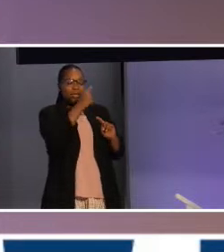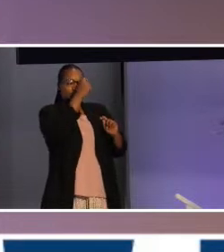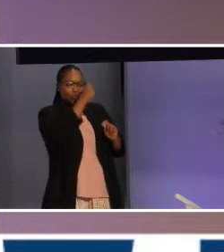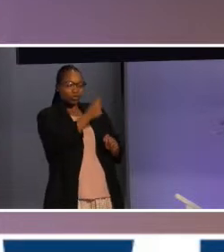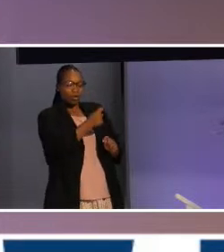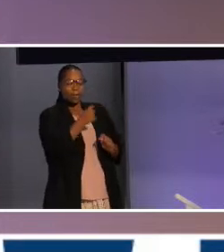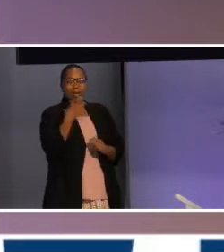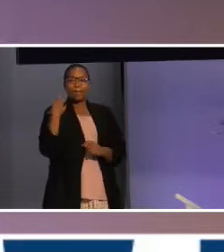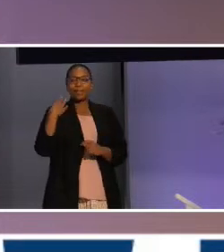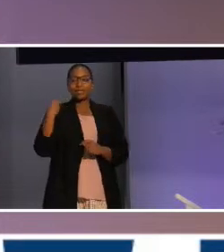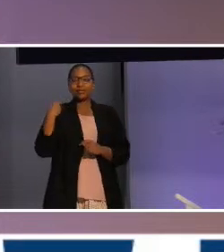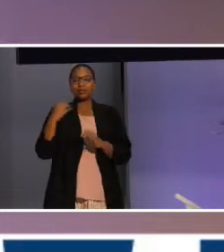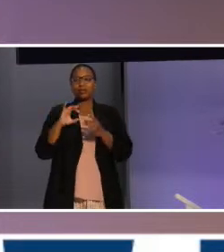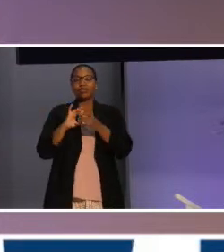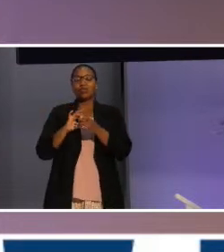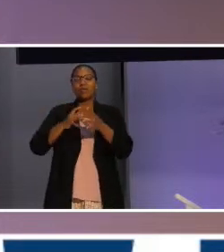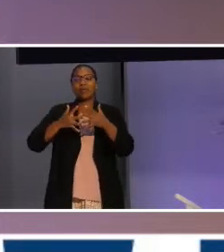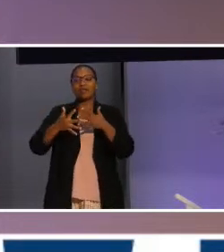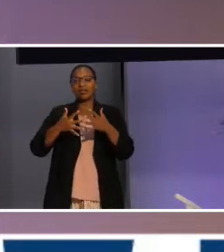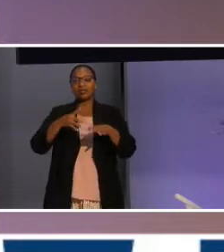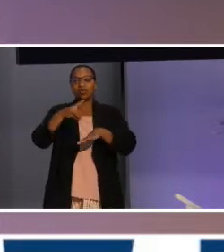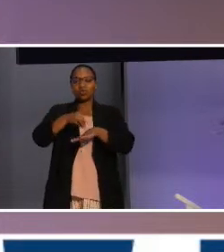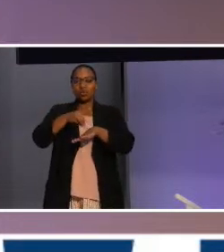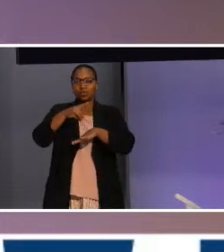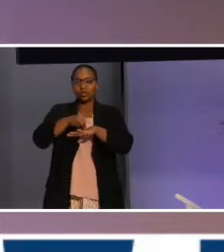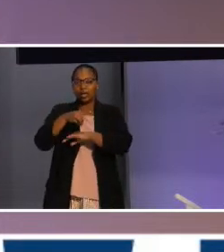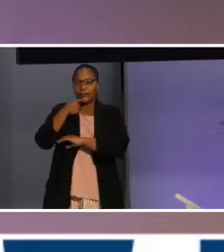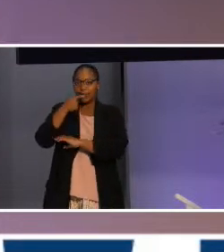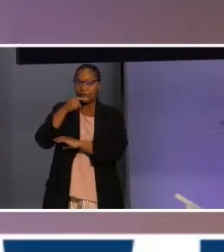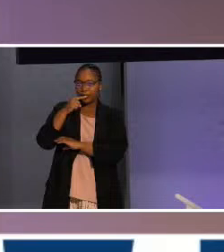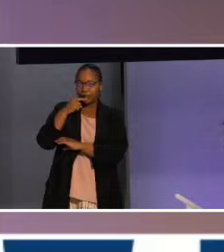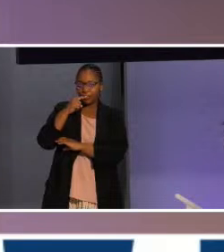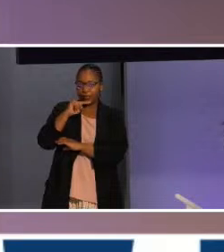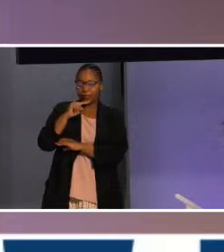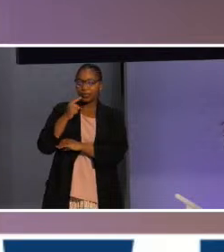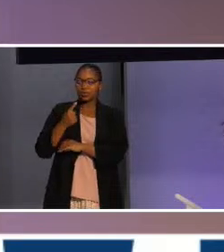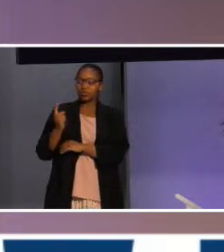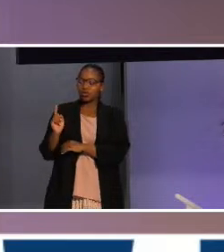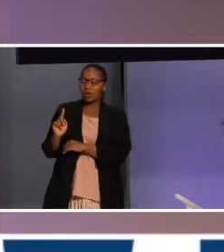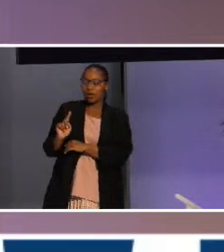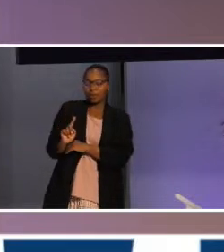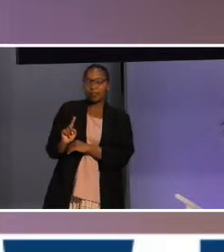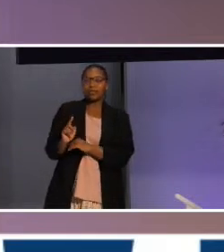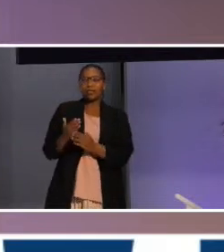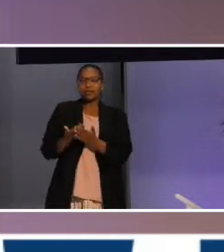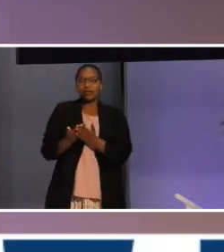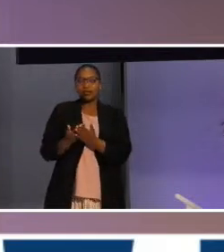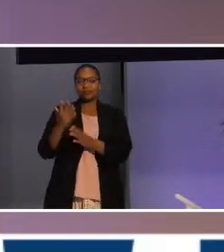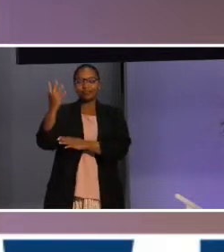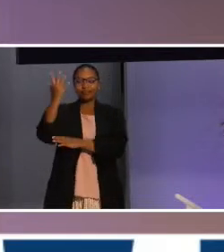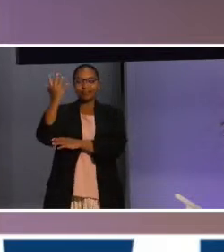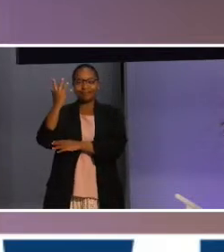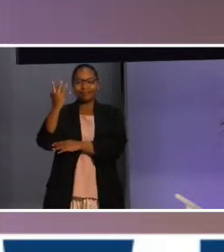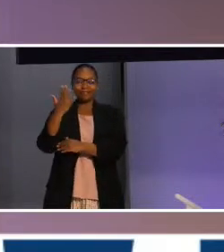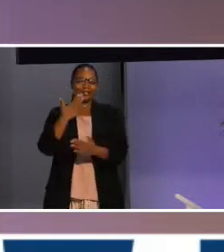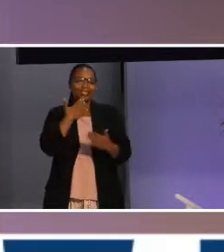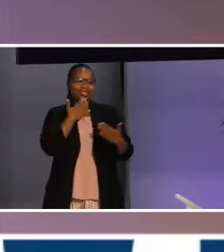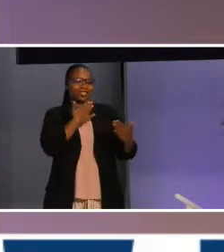Affairs, Dr. Aaron Motsoaledi, to come to the podium and make his remarks. Thank you.